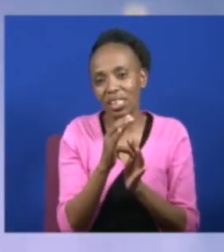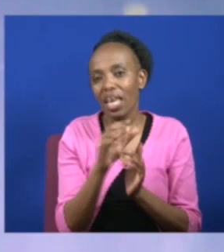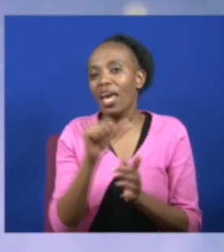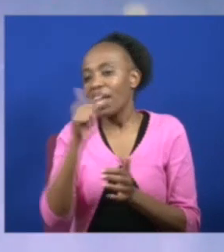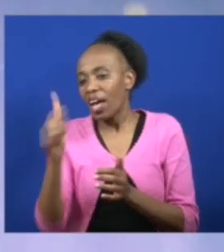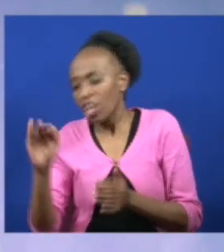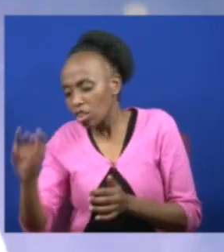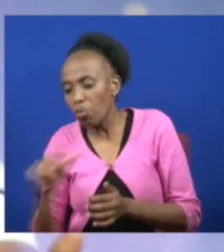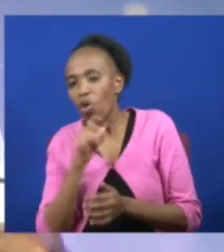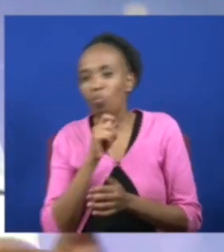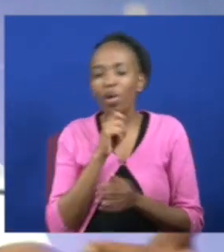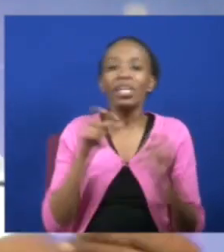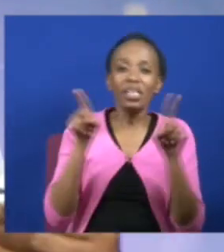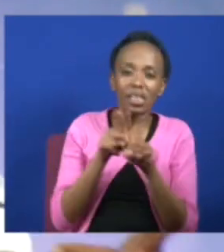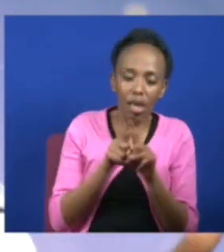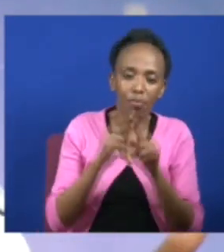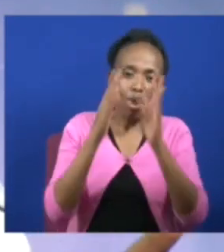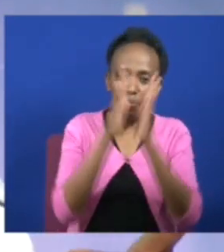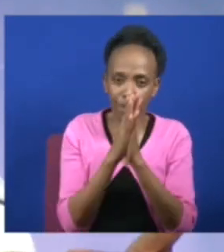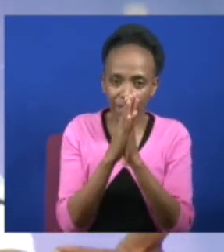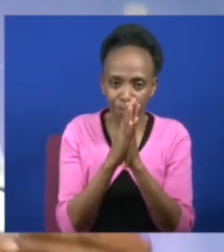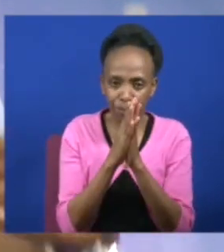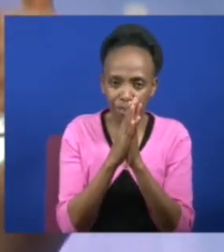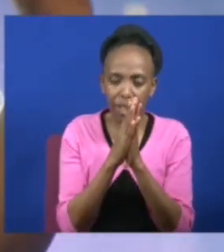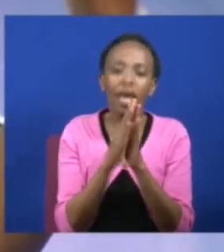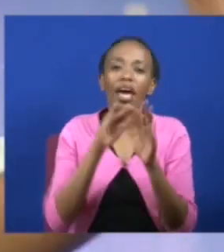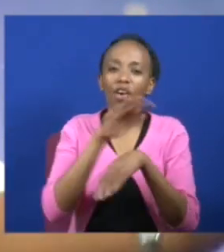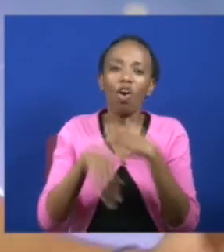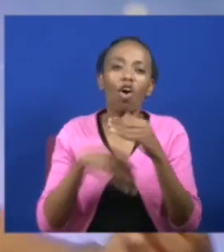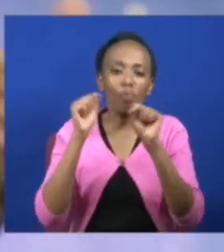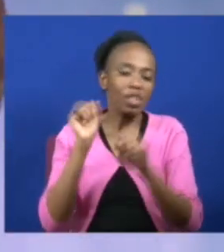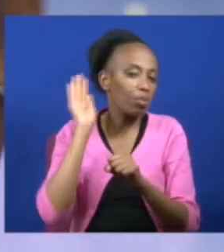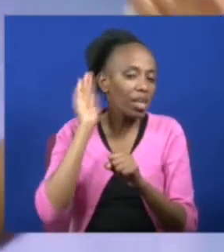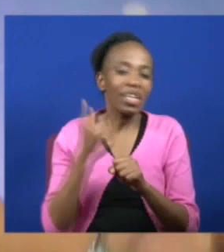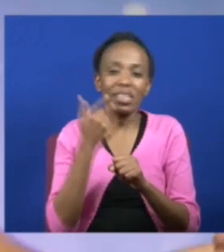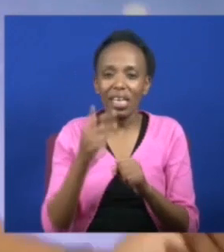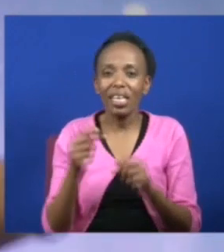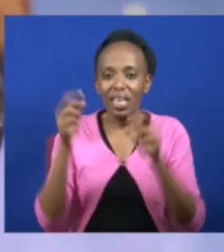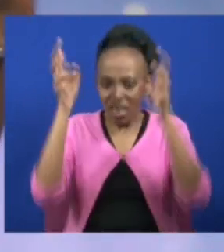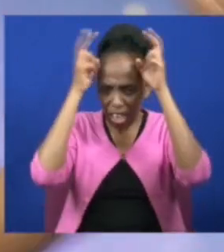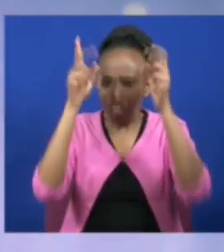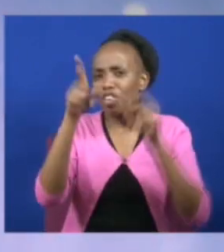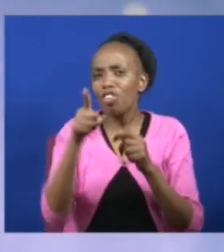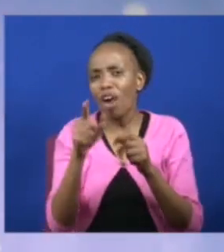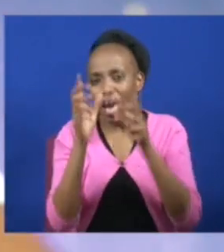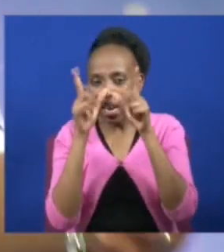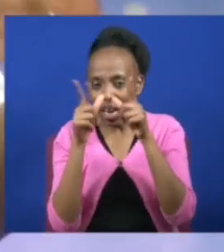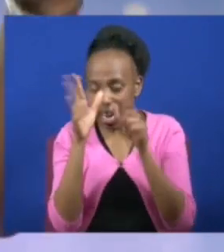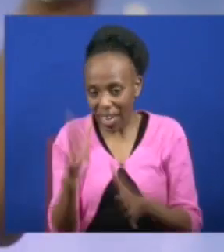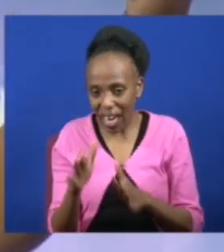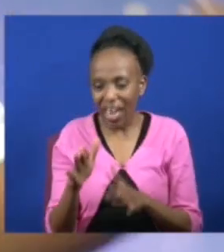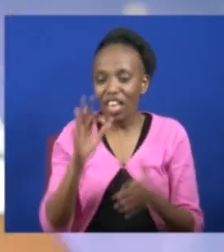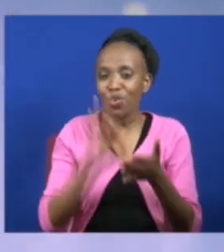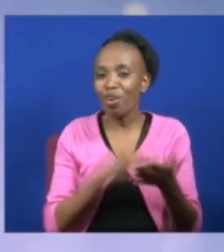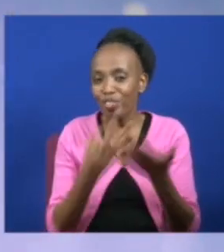another young boy was also interceding. And all I could hear him say is, devil, you are a liar. And you